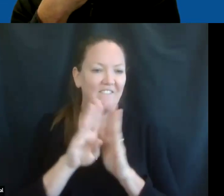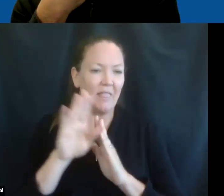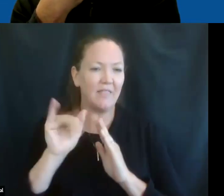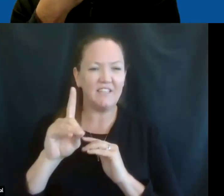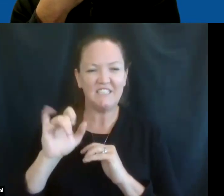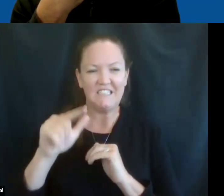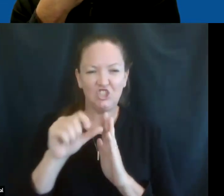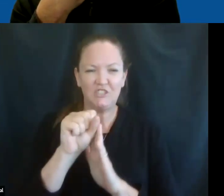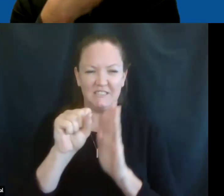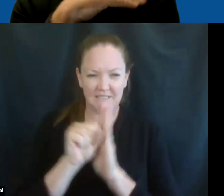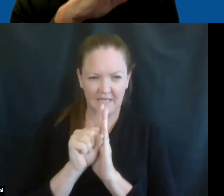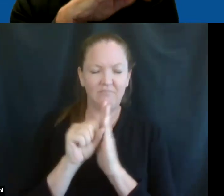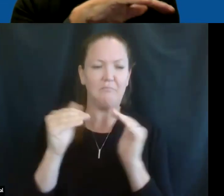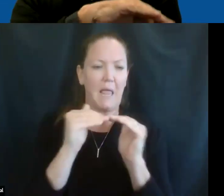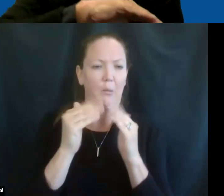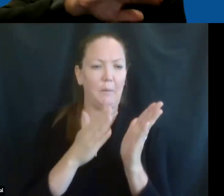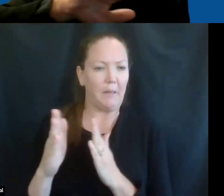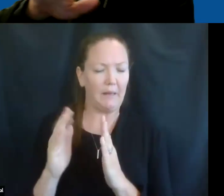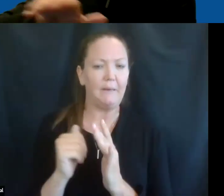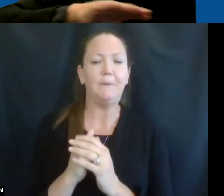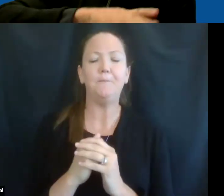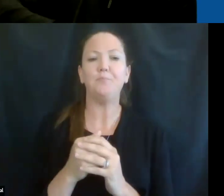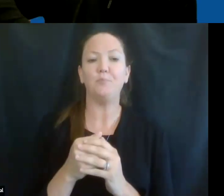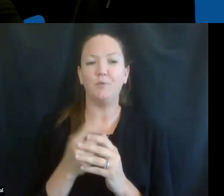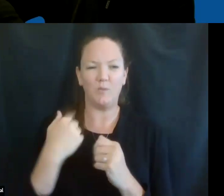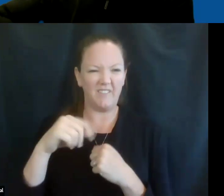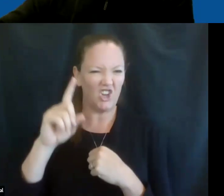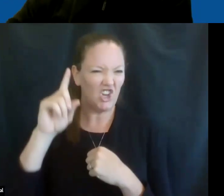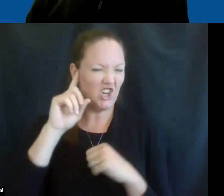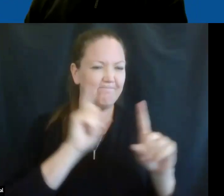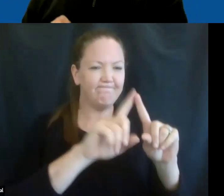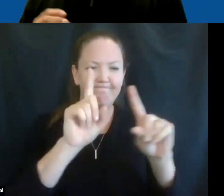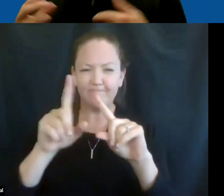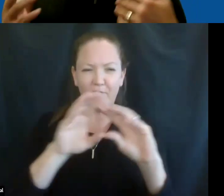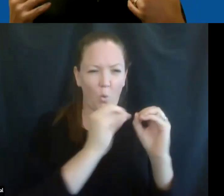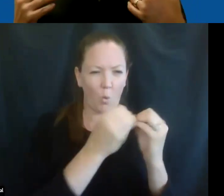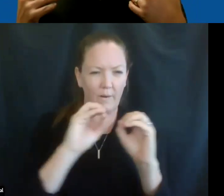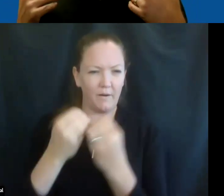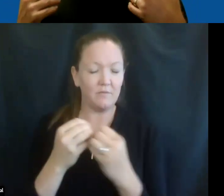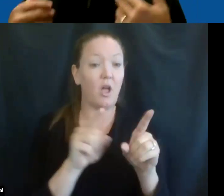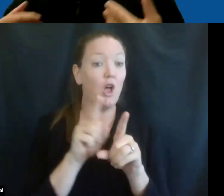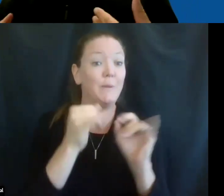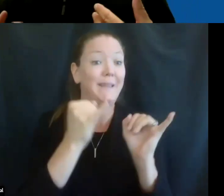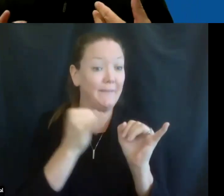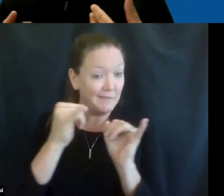plan, we heard from organizations but also individuals about the